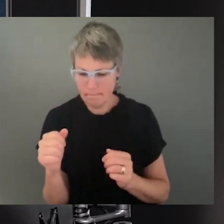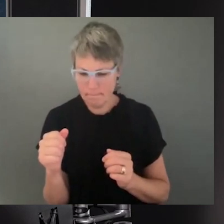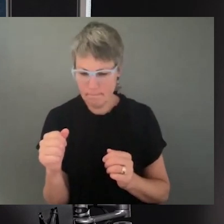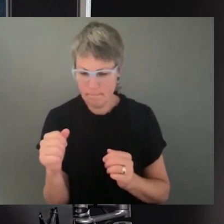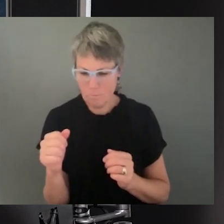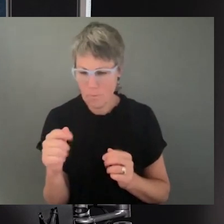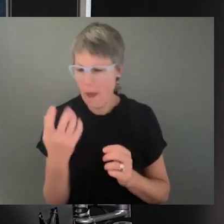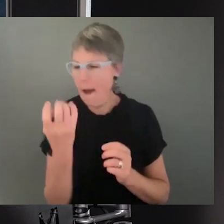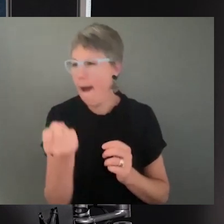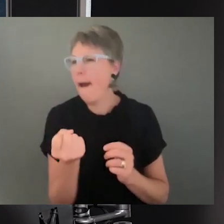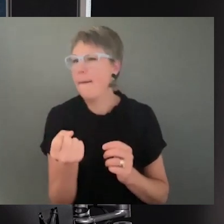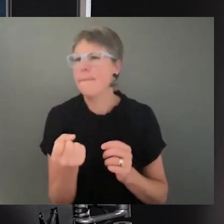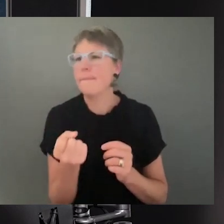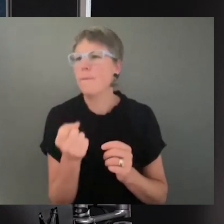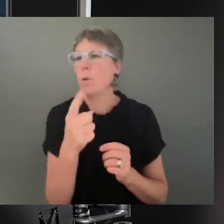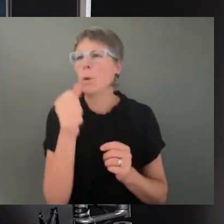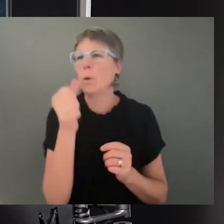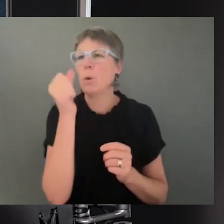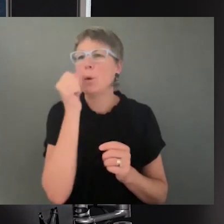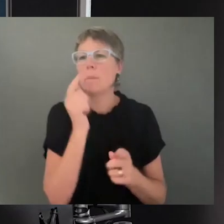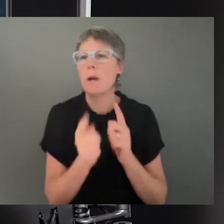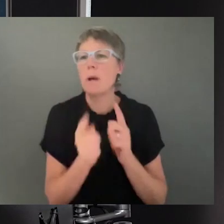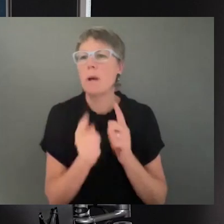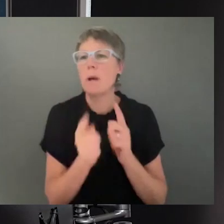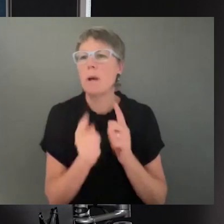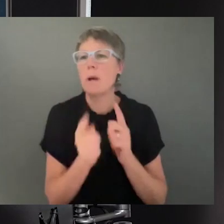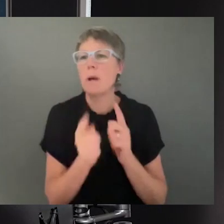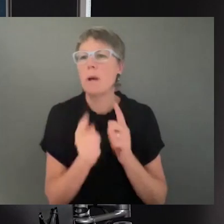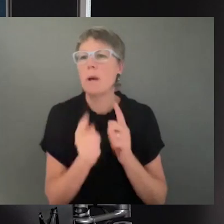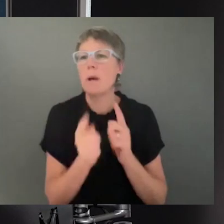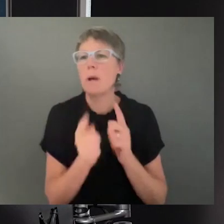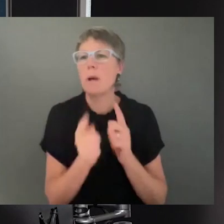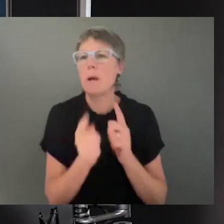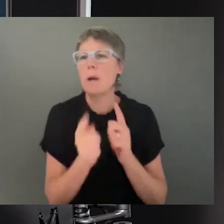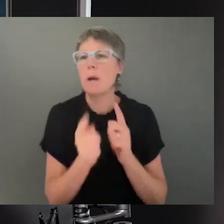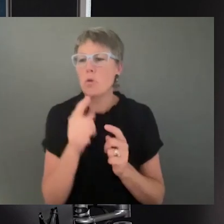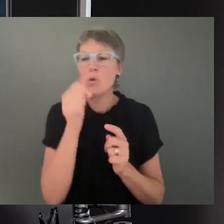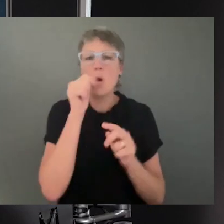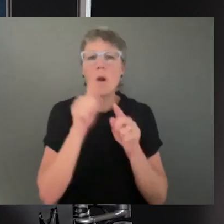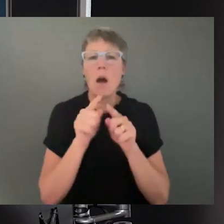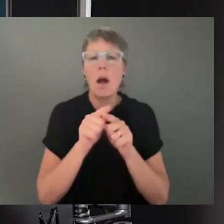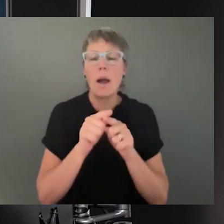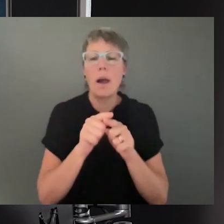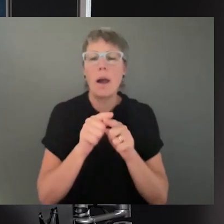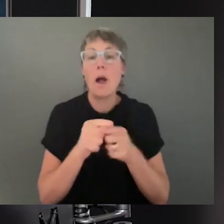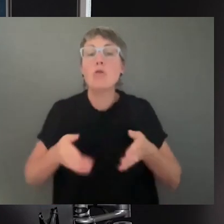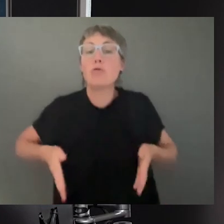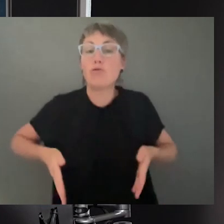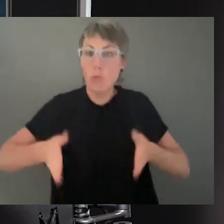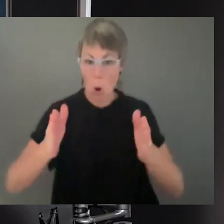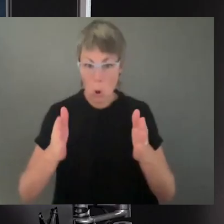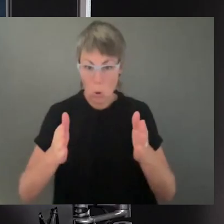little cuts in pathways that can get you from a lower area to a slightly higher area, usually from the road up onto